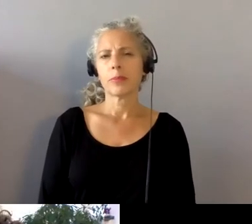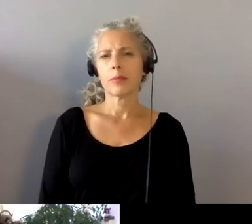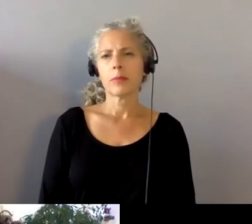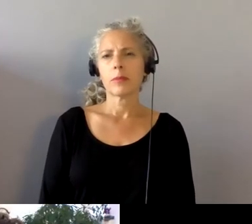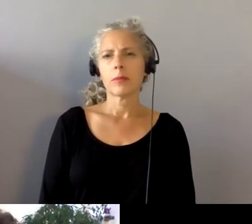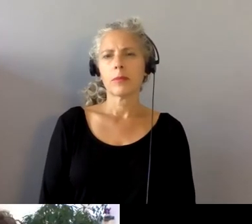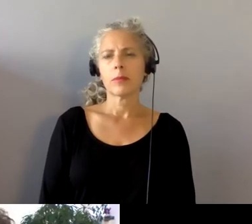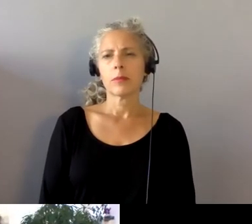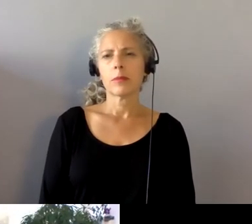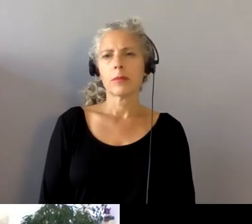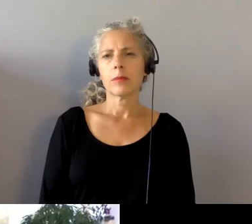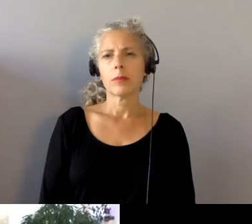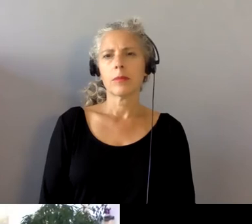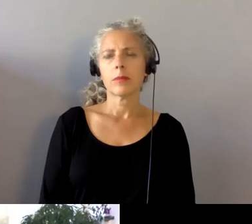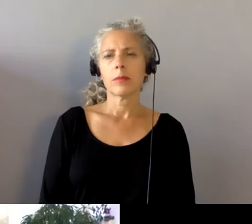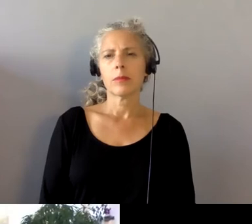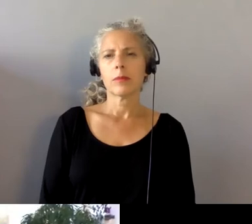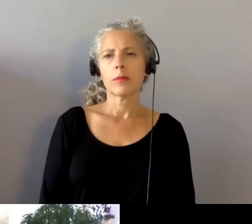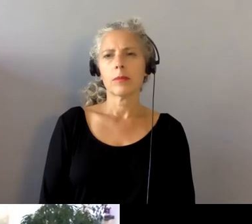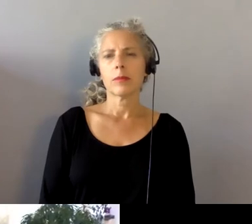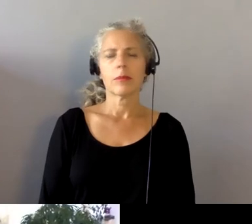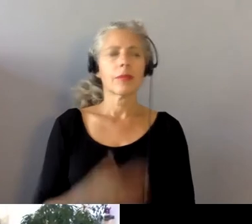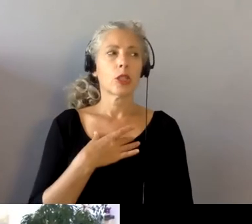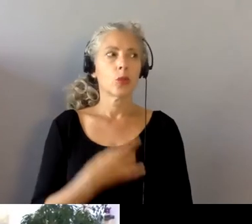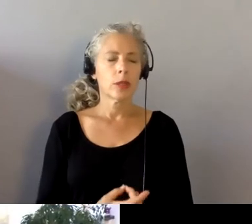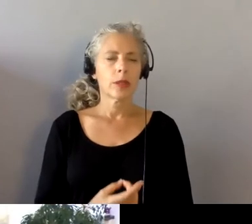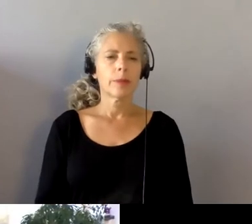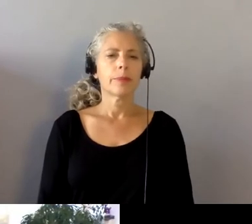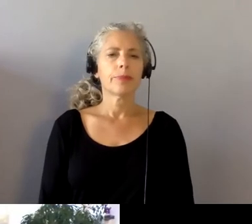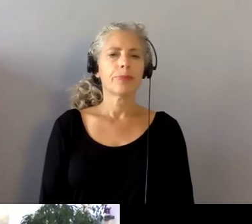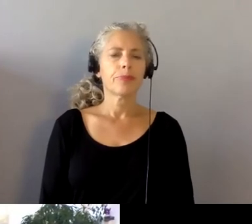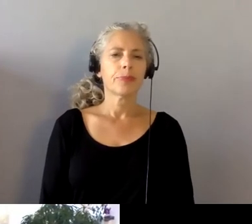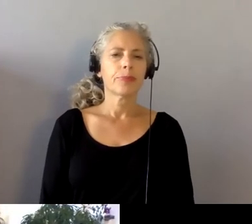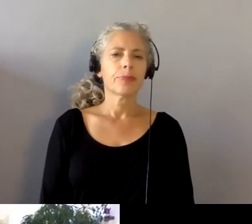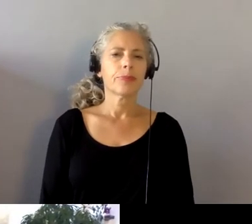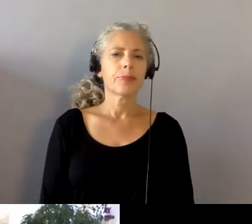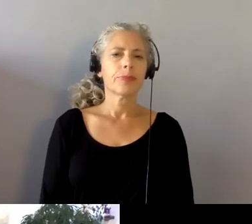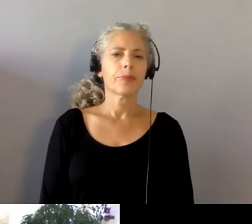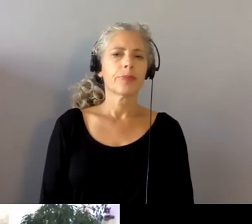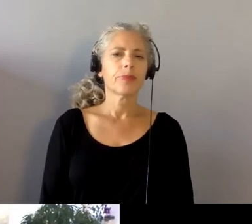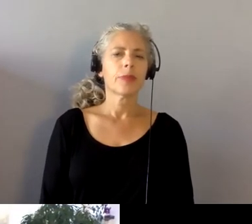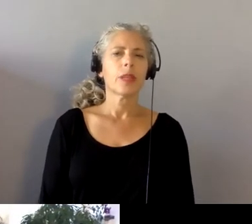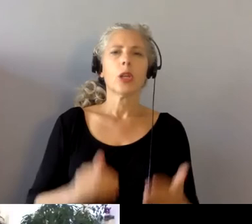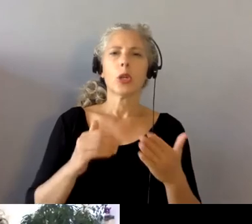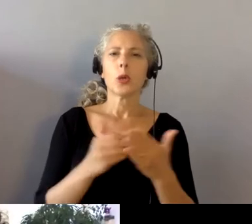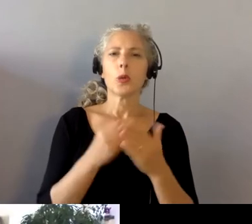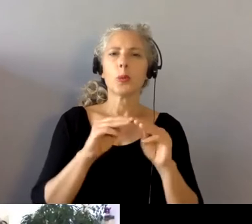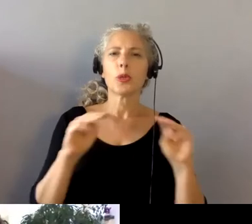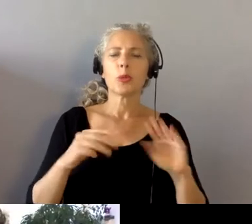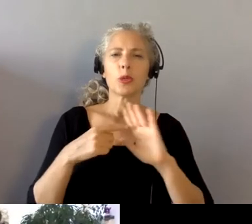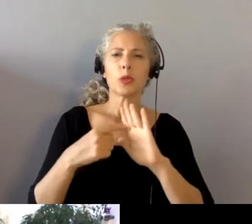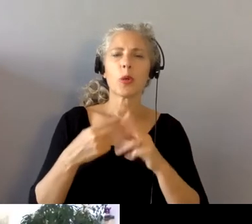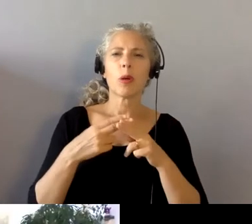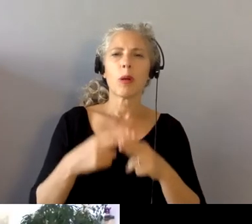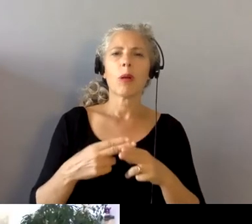base? So interesting. I mean, what it brings up for me is the show that's at the new museum right now, Mourning and Grief